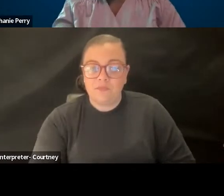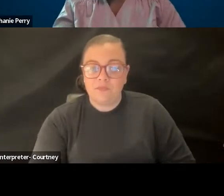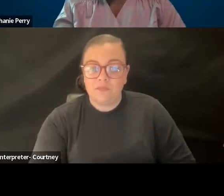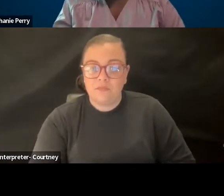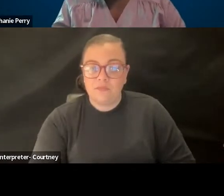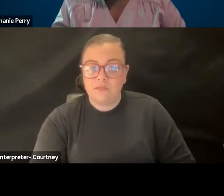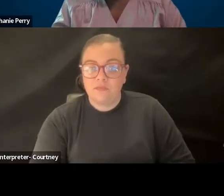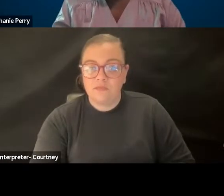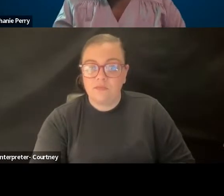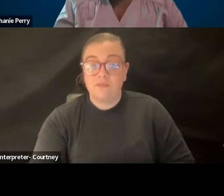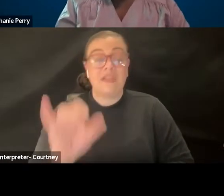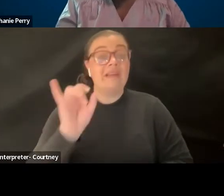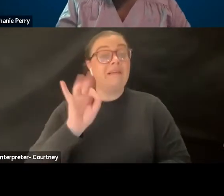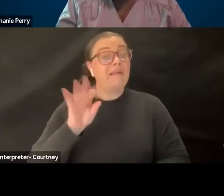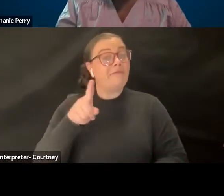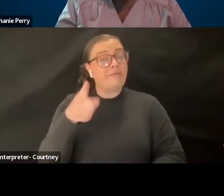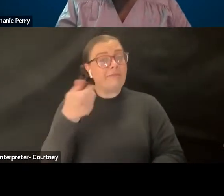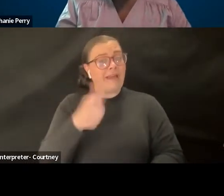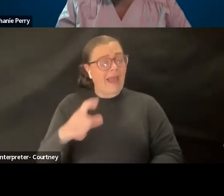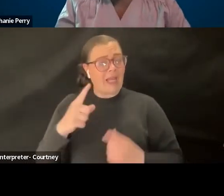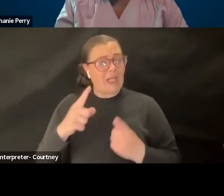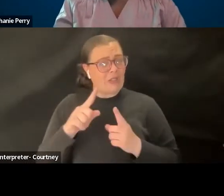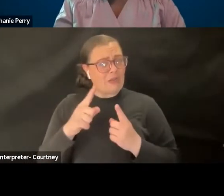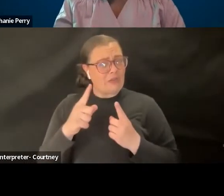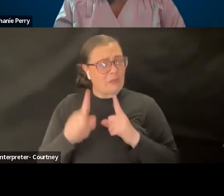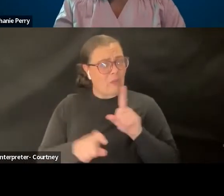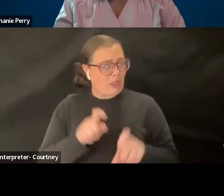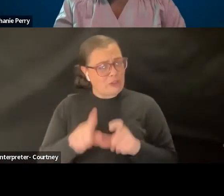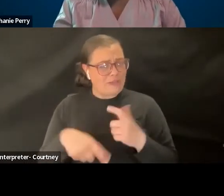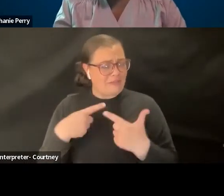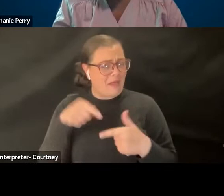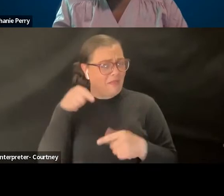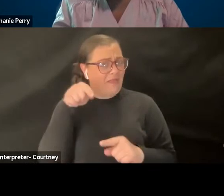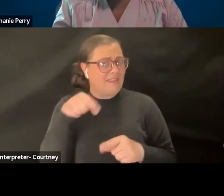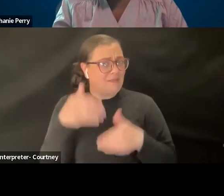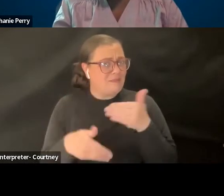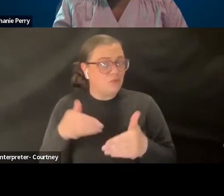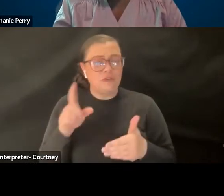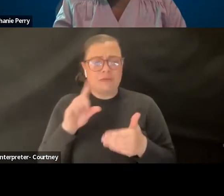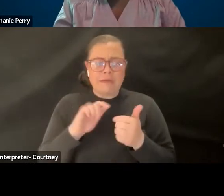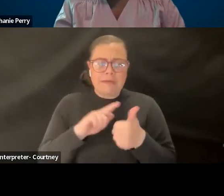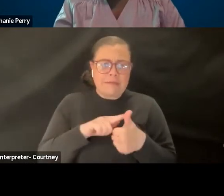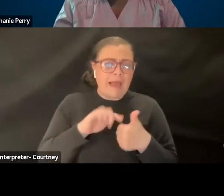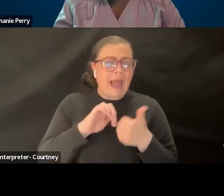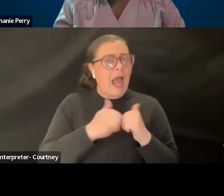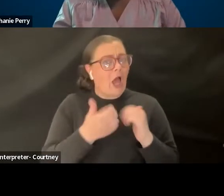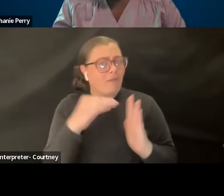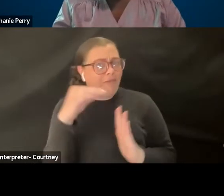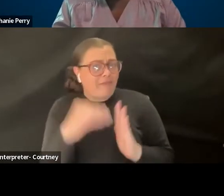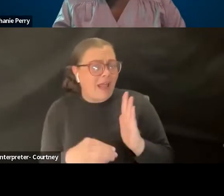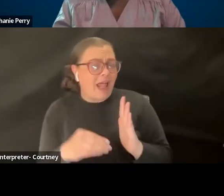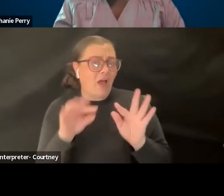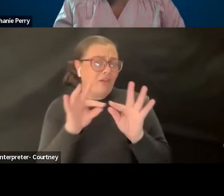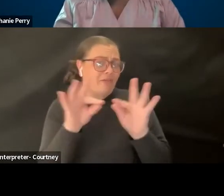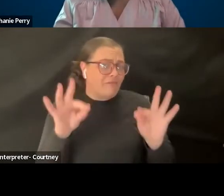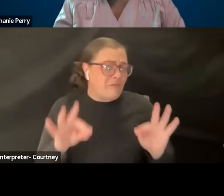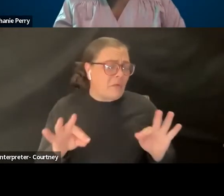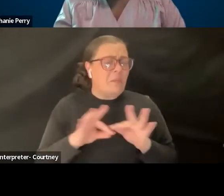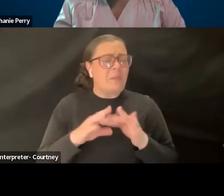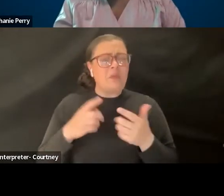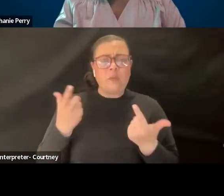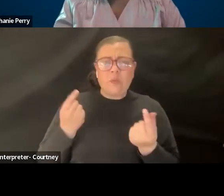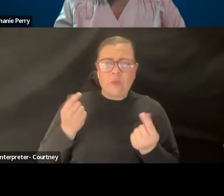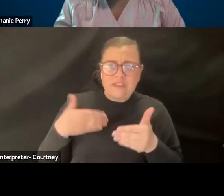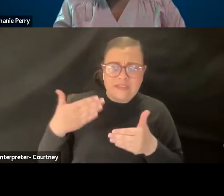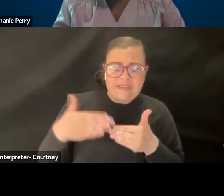If you have any questions about this process, filling out a claim inquiry form, we're always available